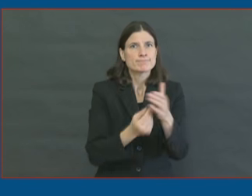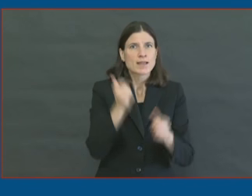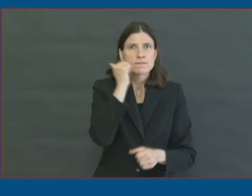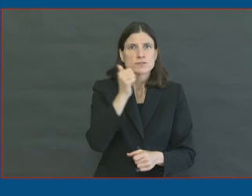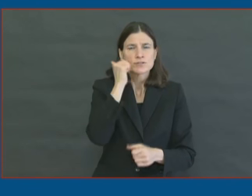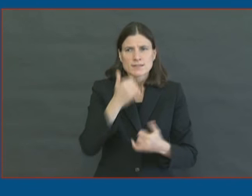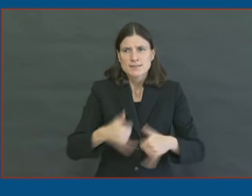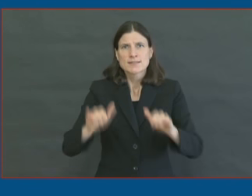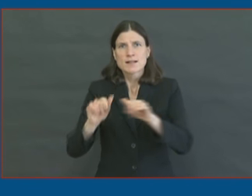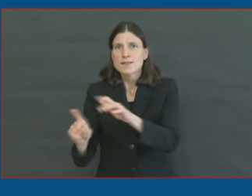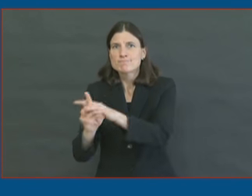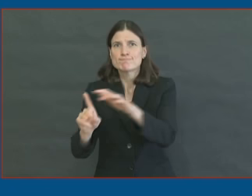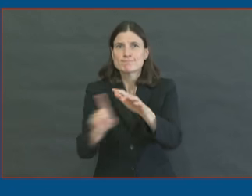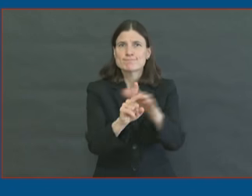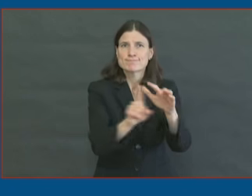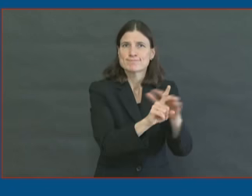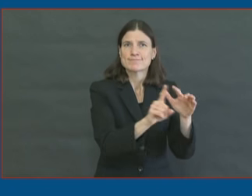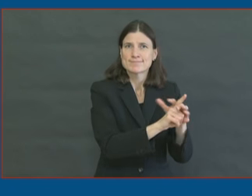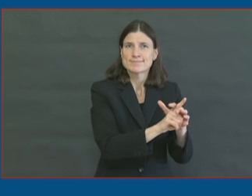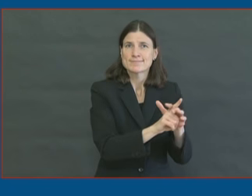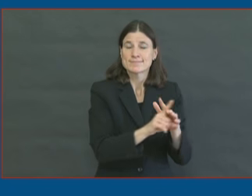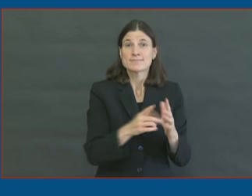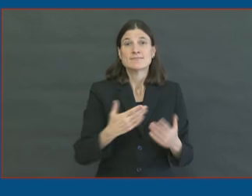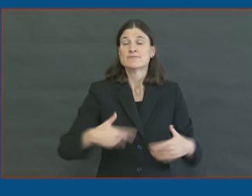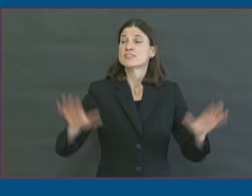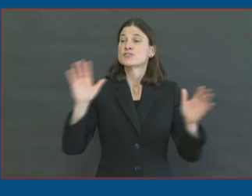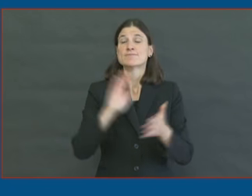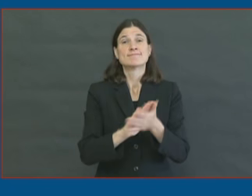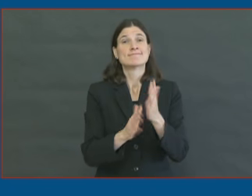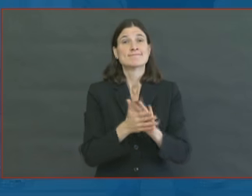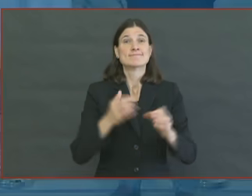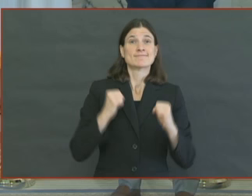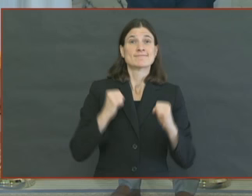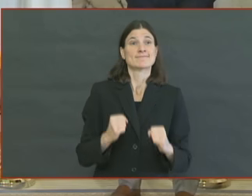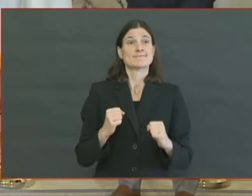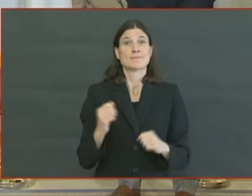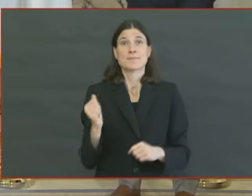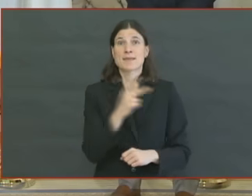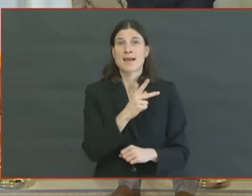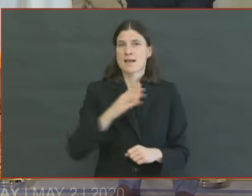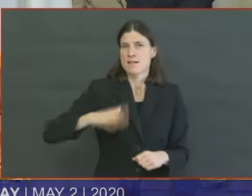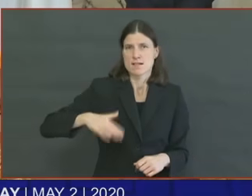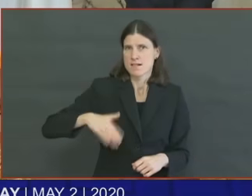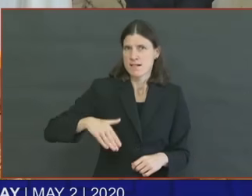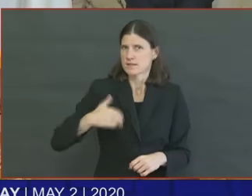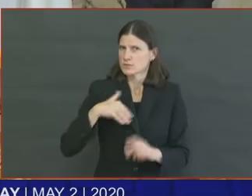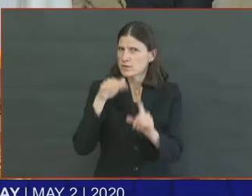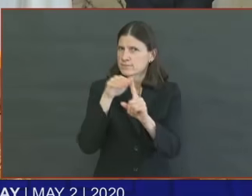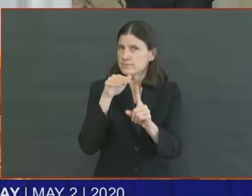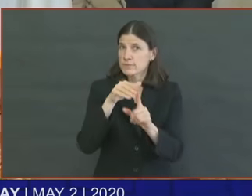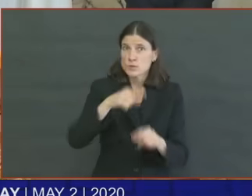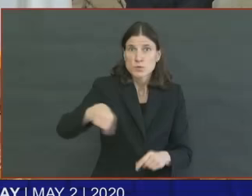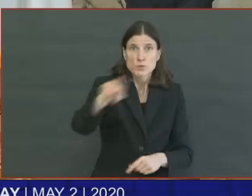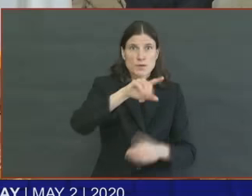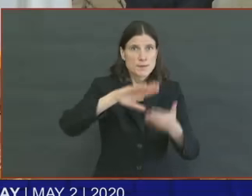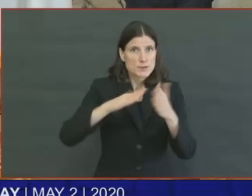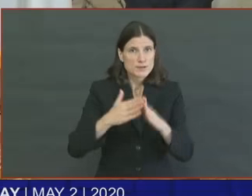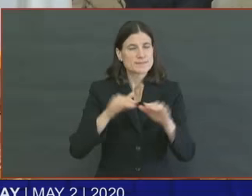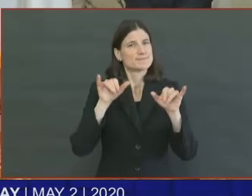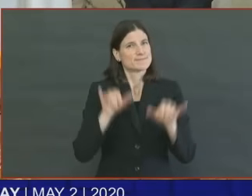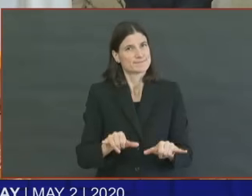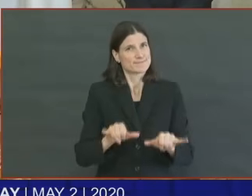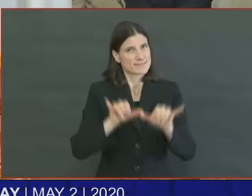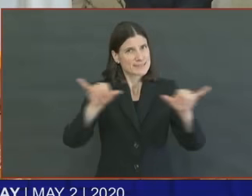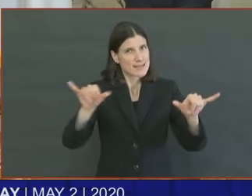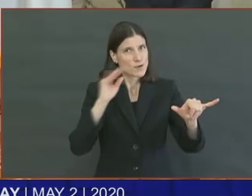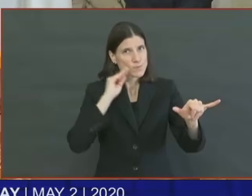of the woods yet. And I just want to remind everybody that the stay-at-home order is very much still in effect.